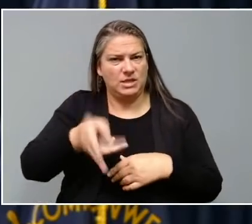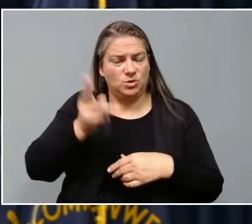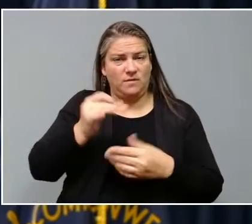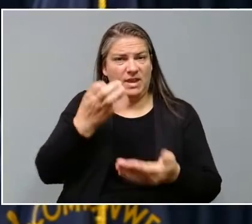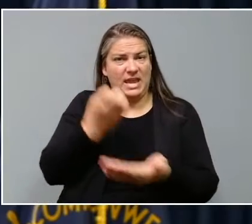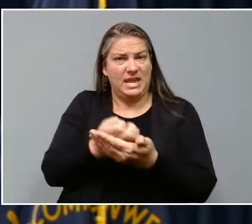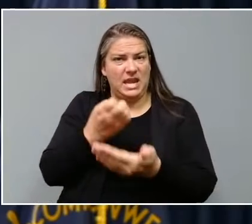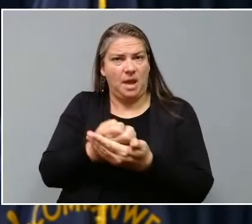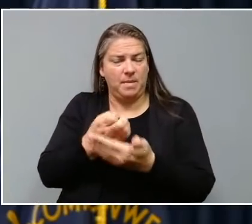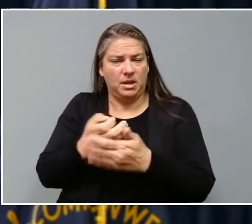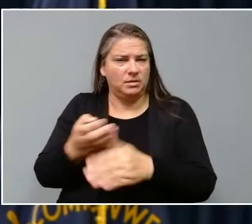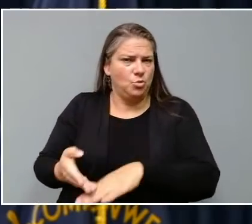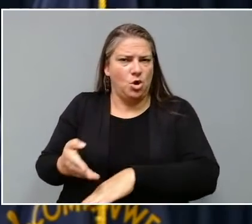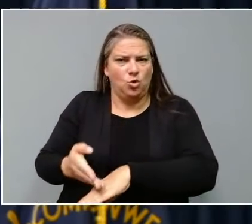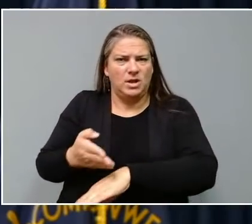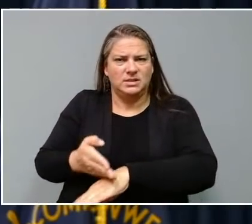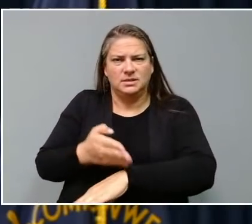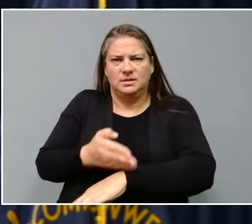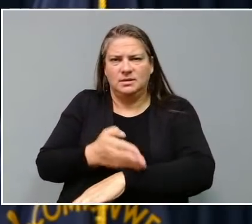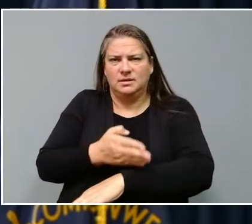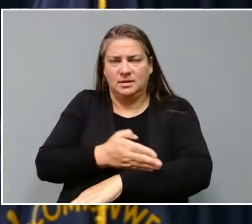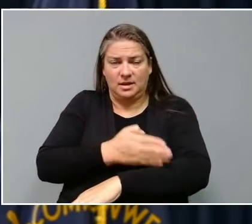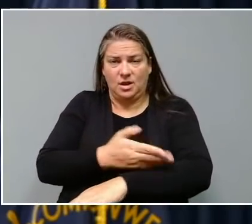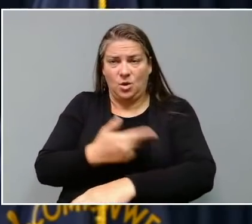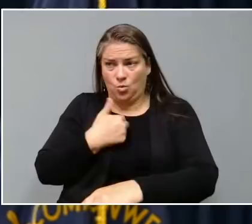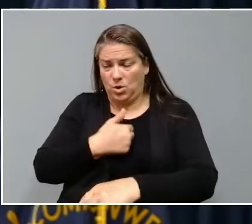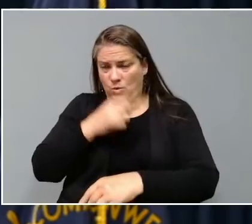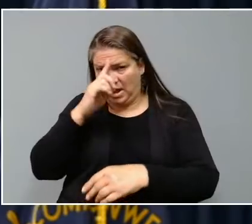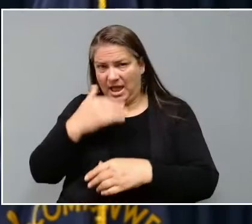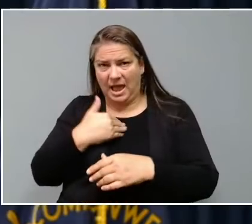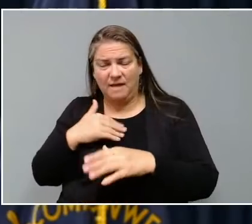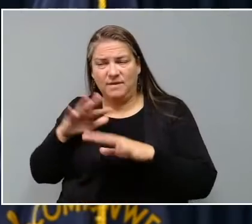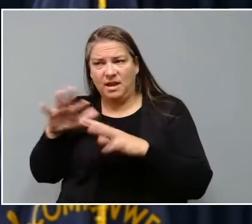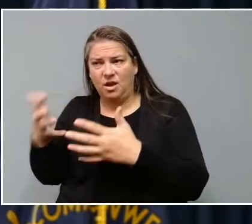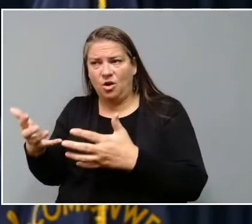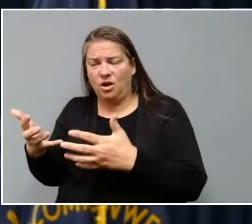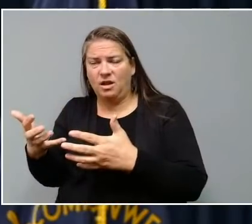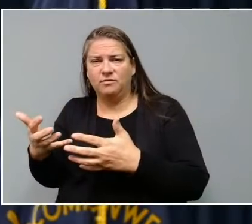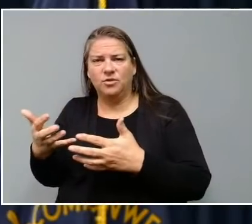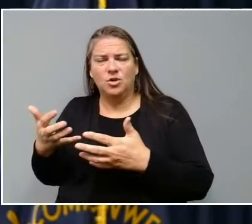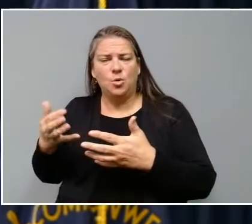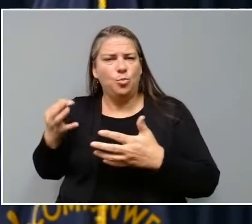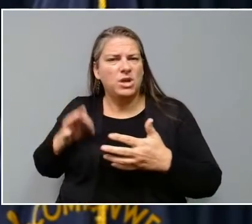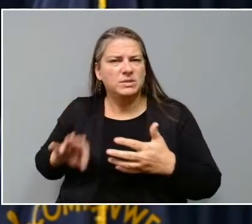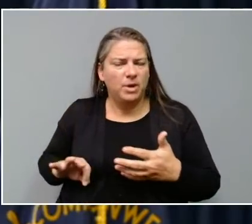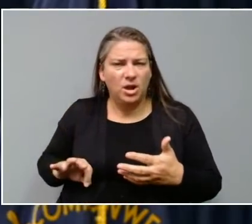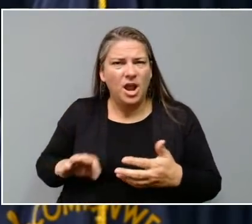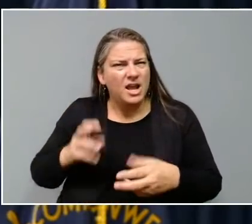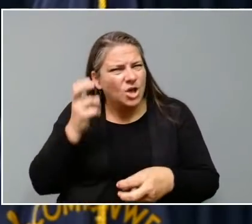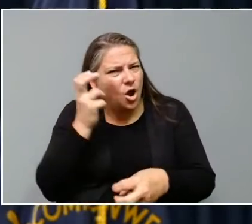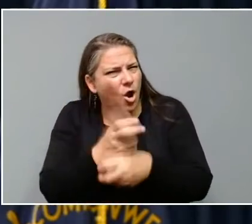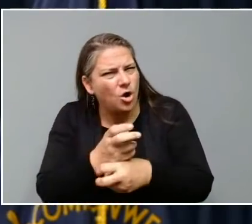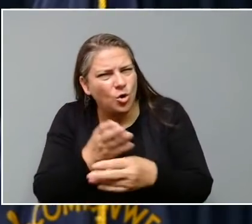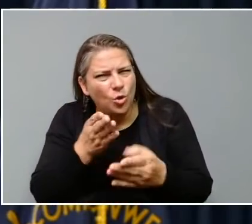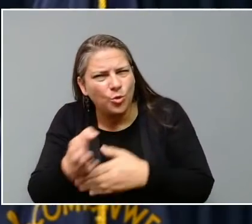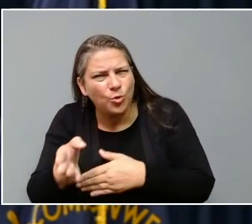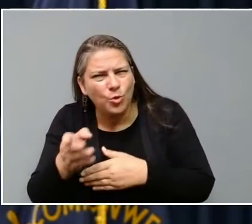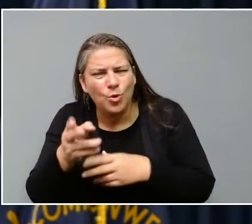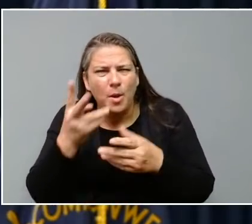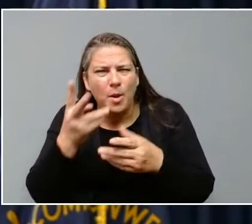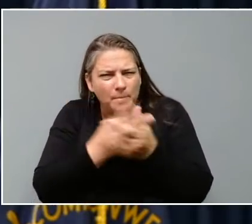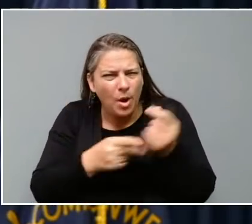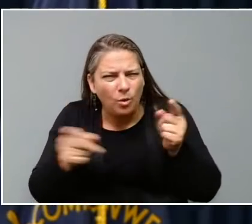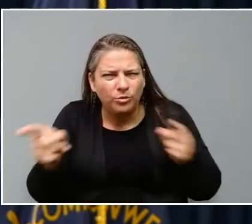progress and entering what I believe is going to be an era of prosperity. And it's tough to be going through those at the same time, to